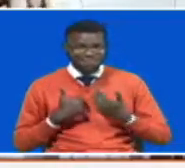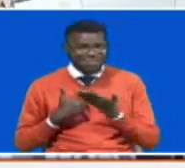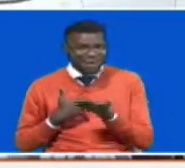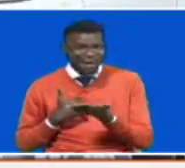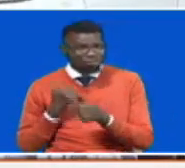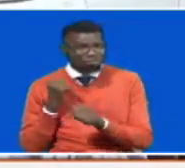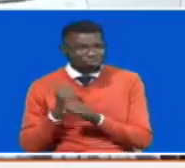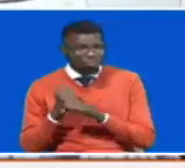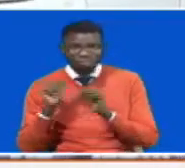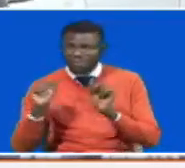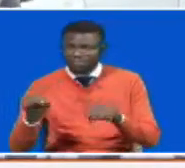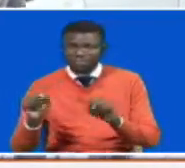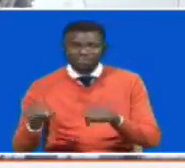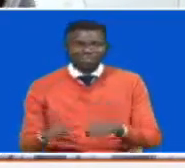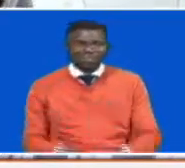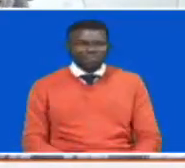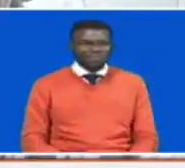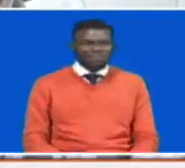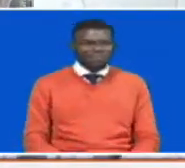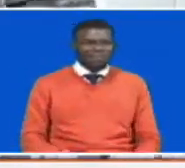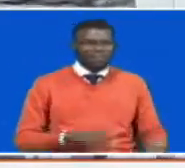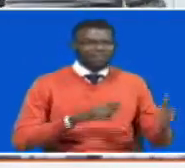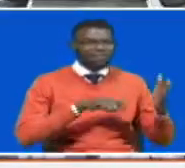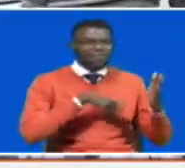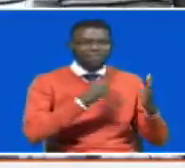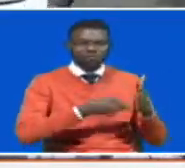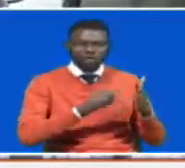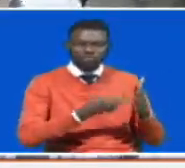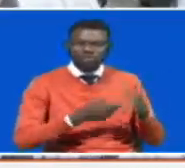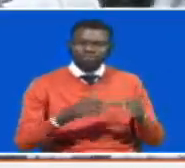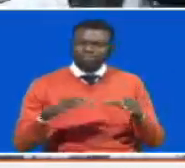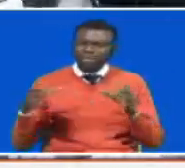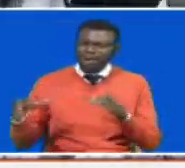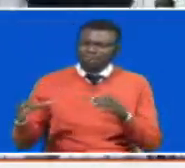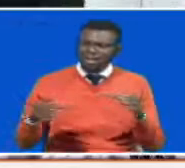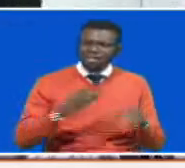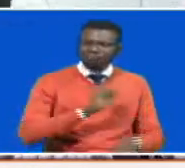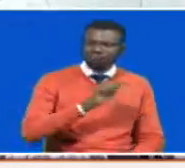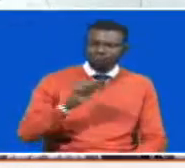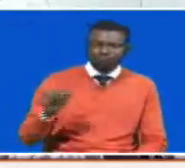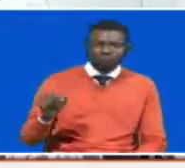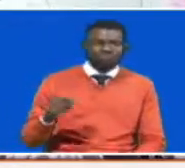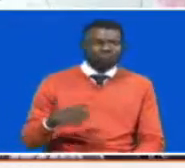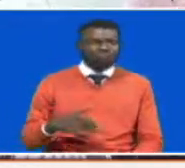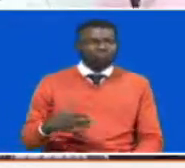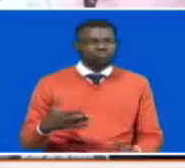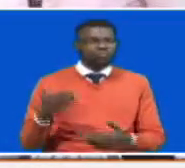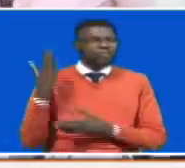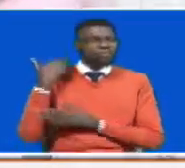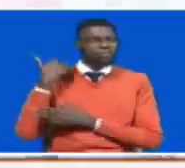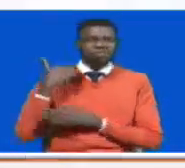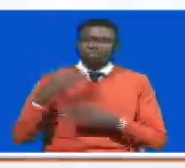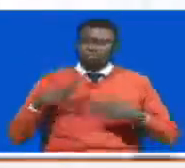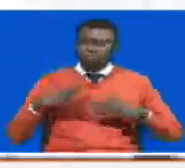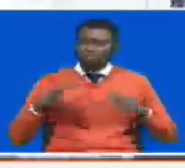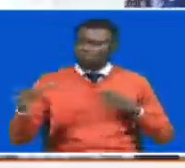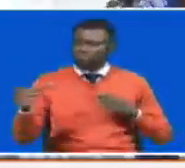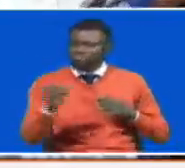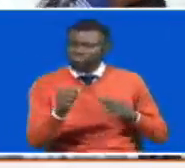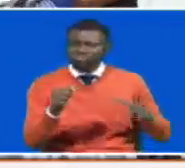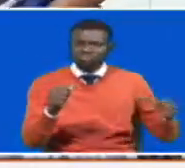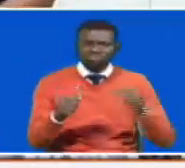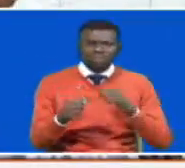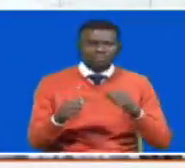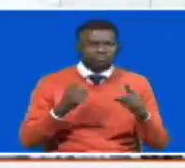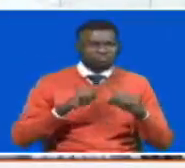sector? Look at the factories, look at the companies, look at the parastatals, which used to employ people.